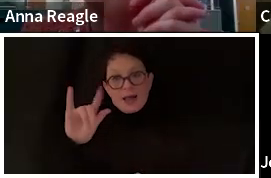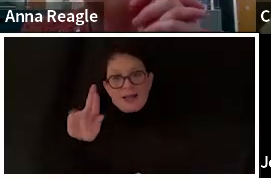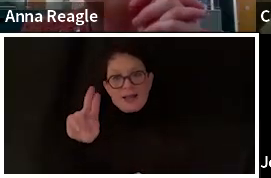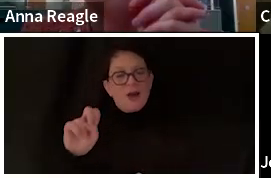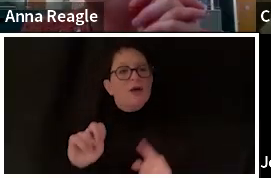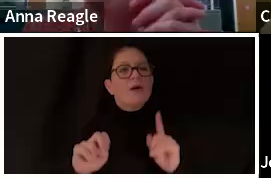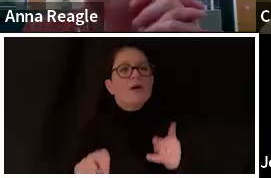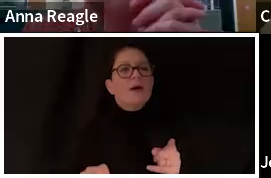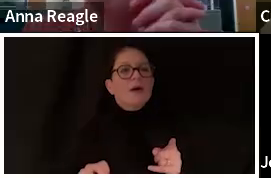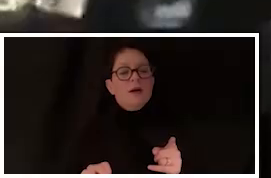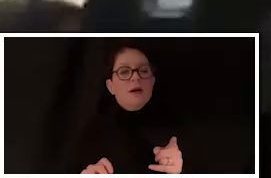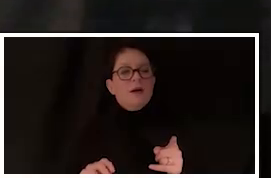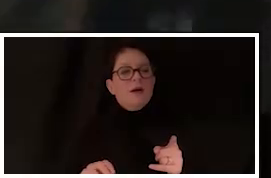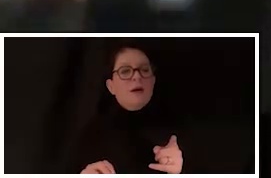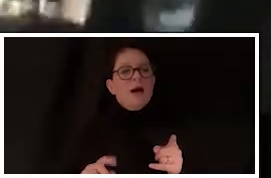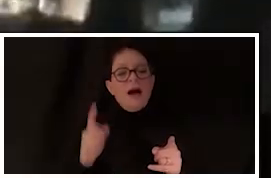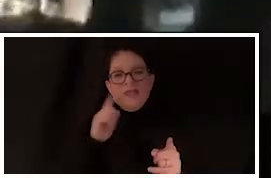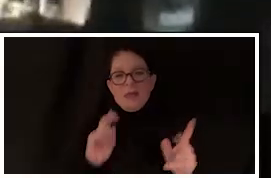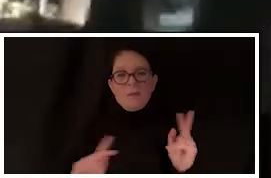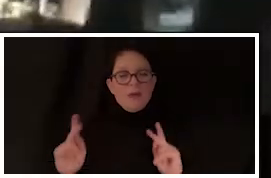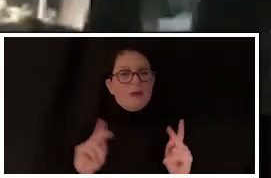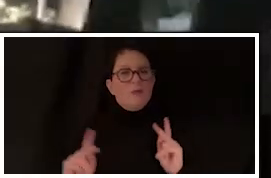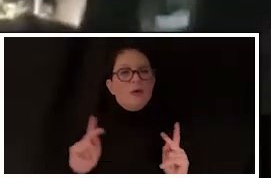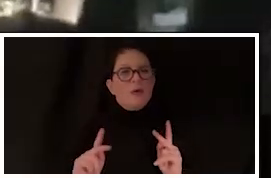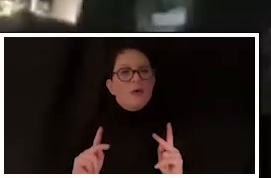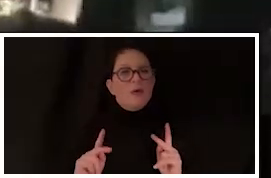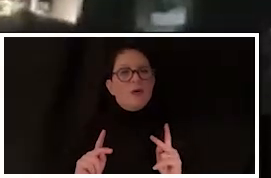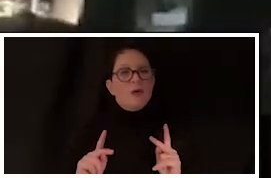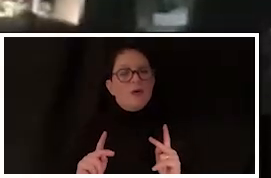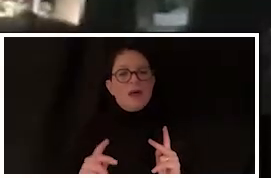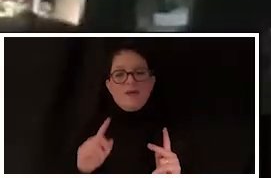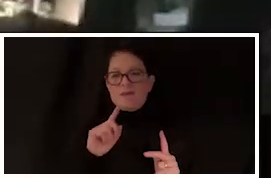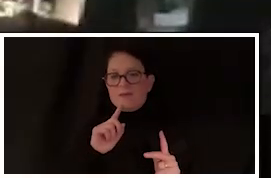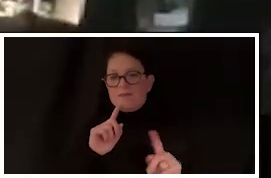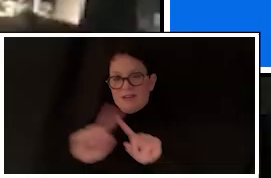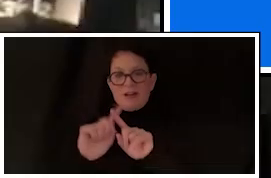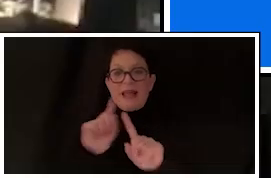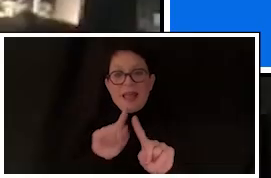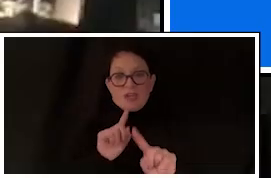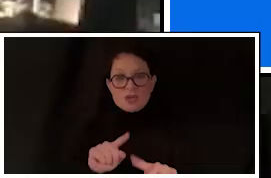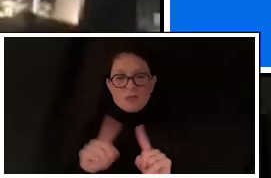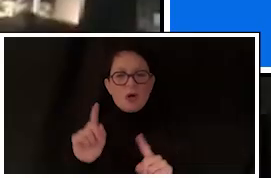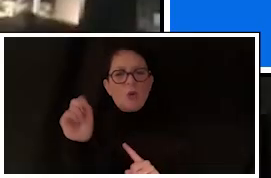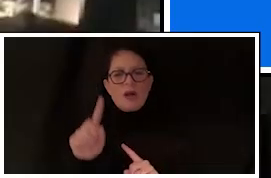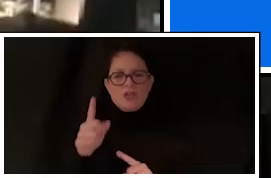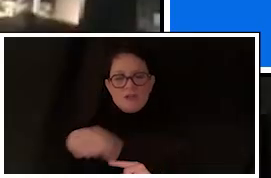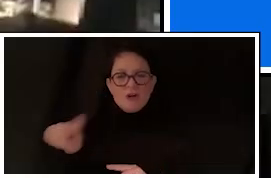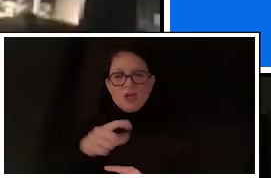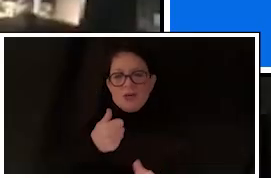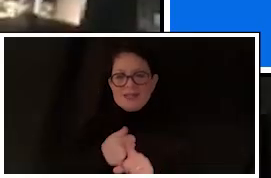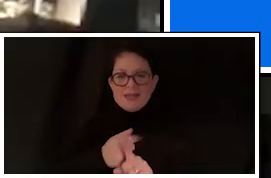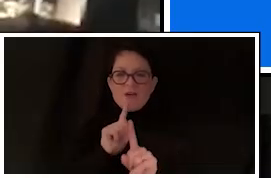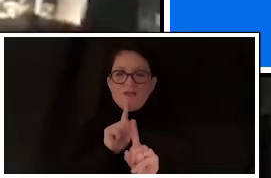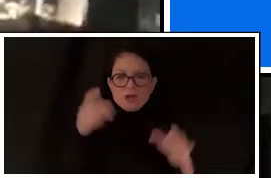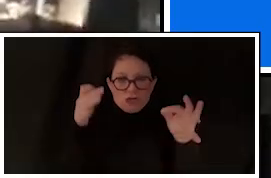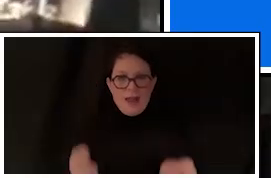know. I think people have gotten a lot of answers on this, but just a question for the people who self-direct.